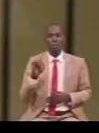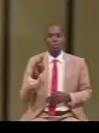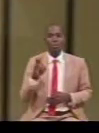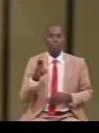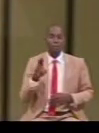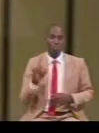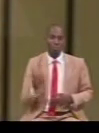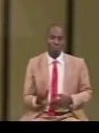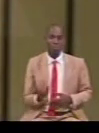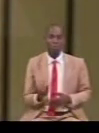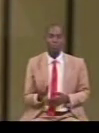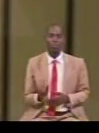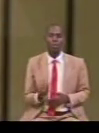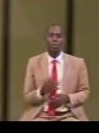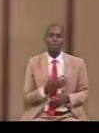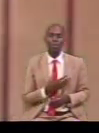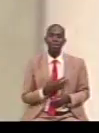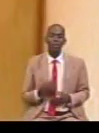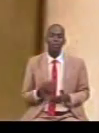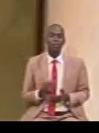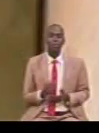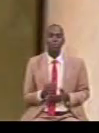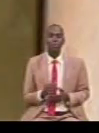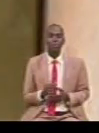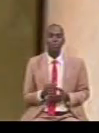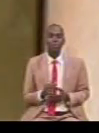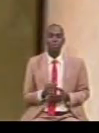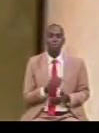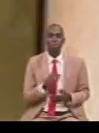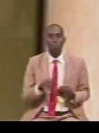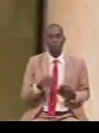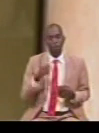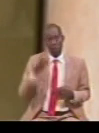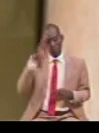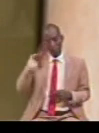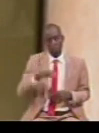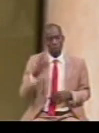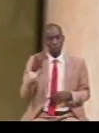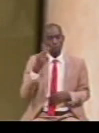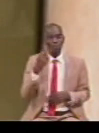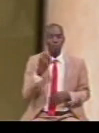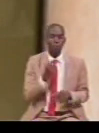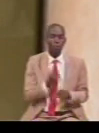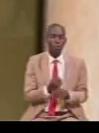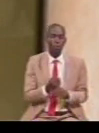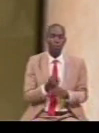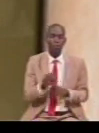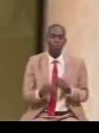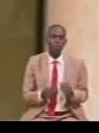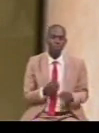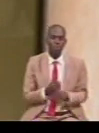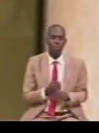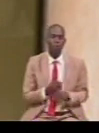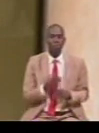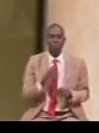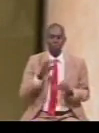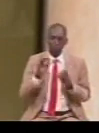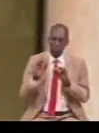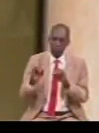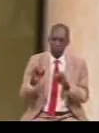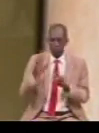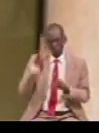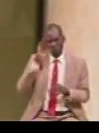marked developmental delays. When he was 2 years old, I taught him to walk, but he